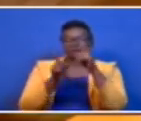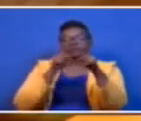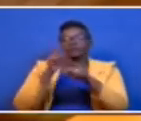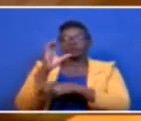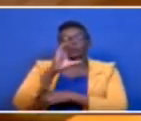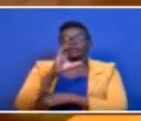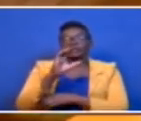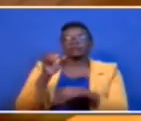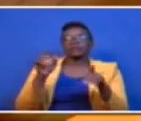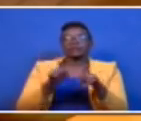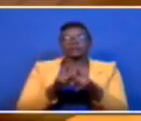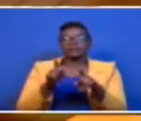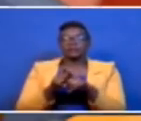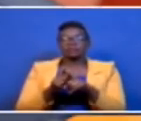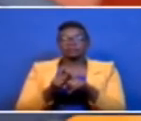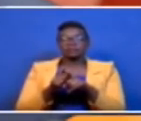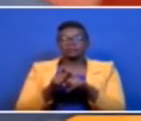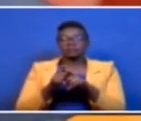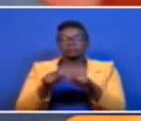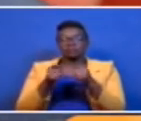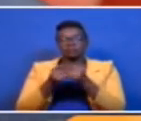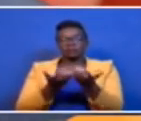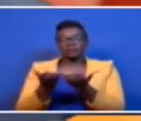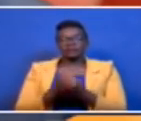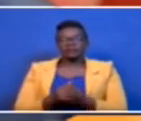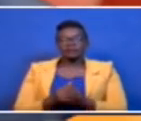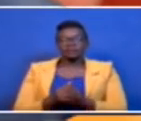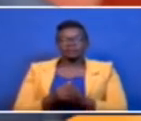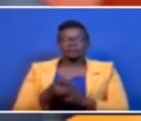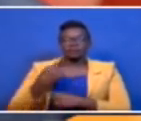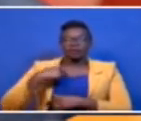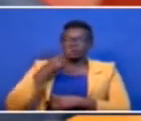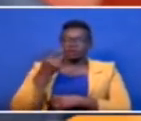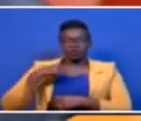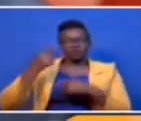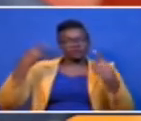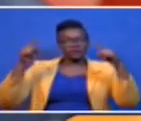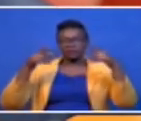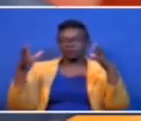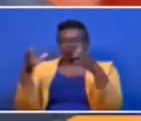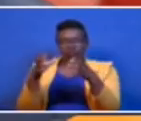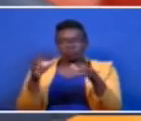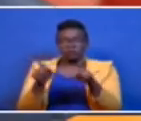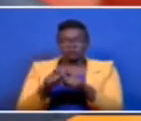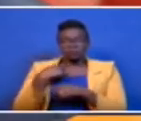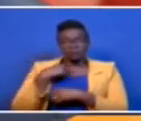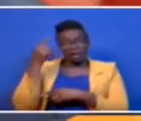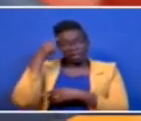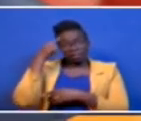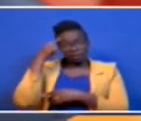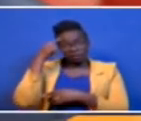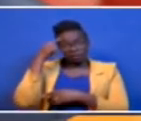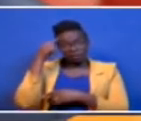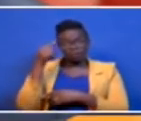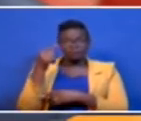and stifle innovation. We're not saying we're not more than 50%. We think we're a very successful company. And I think, you know, both